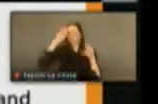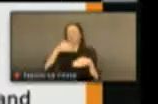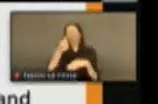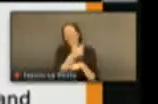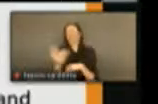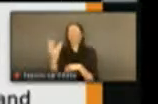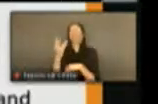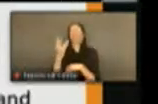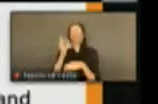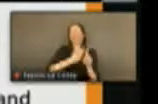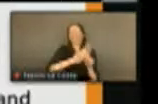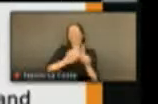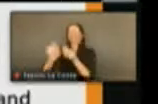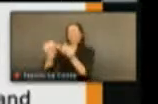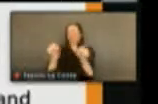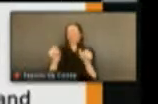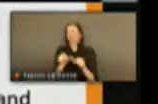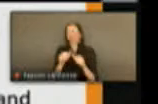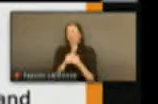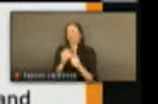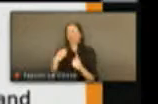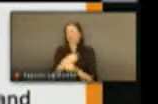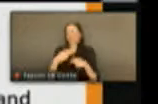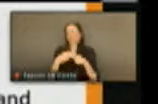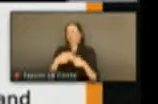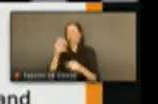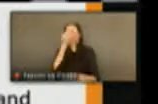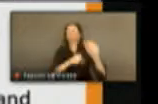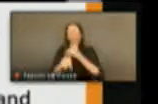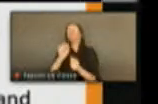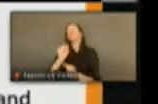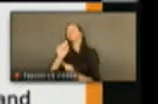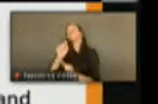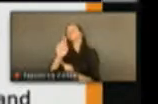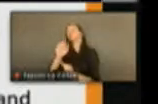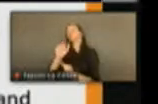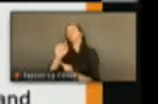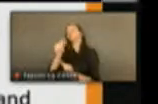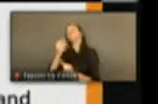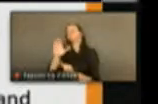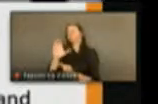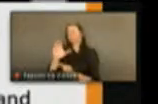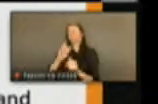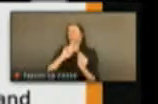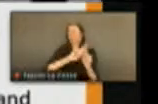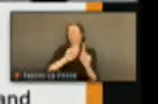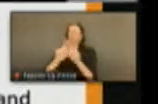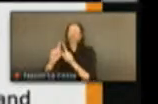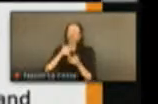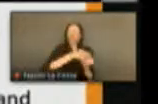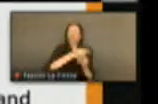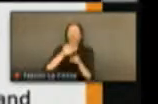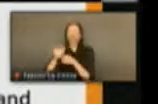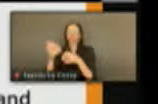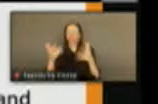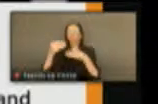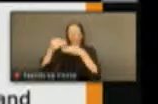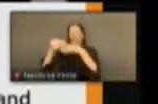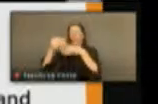strategic areas are transportation and mobility, economic development, health and